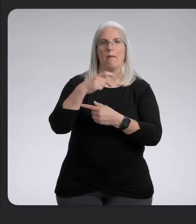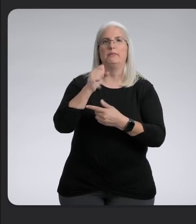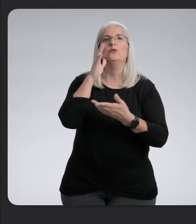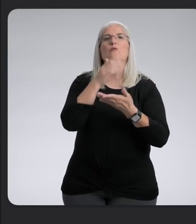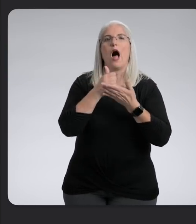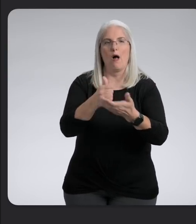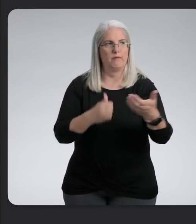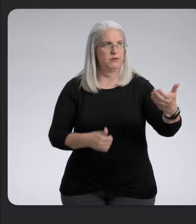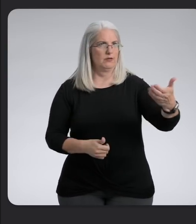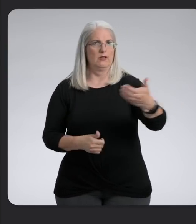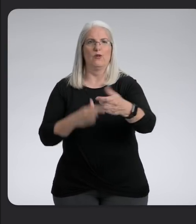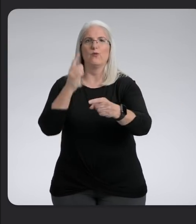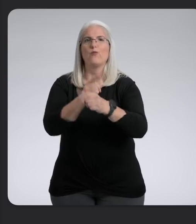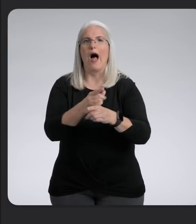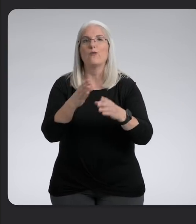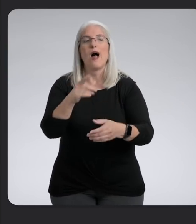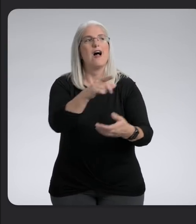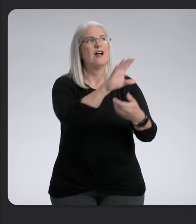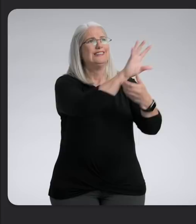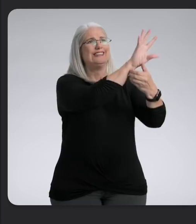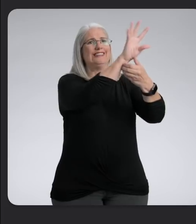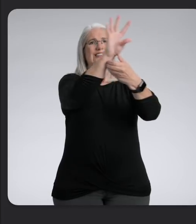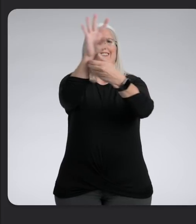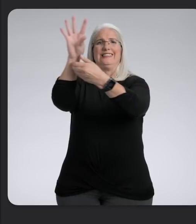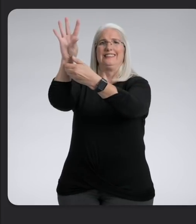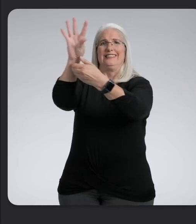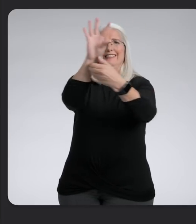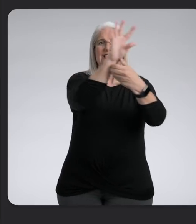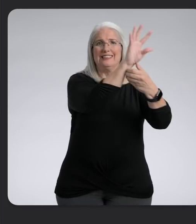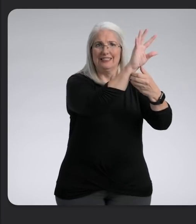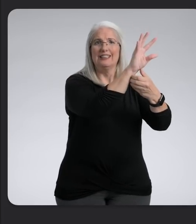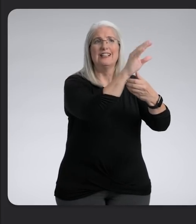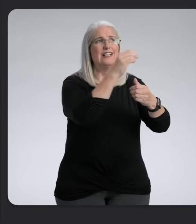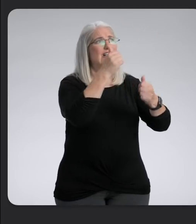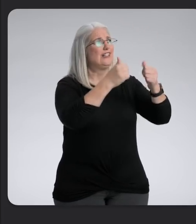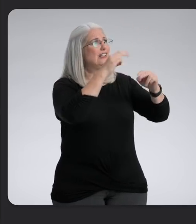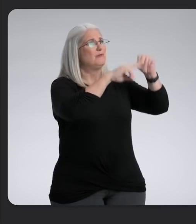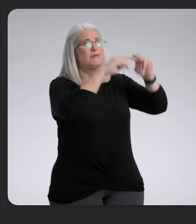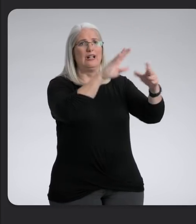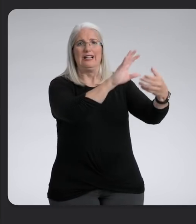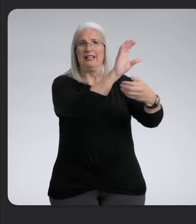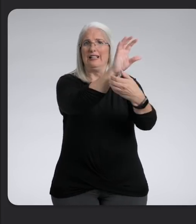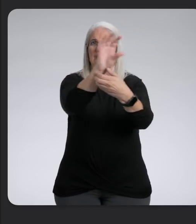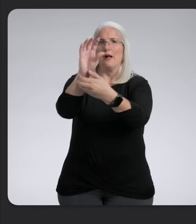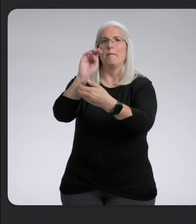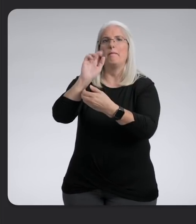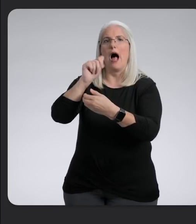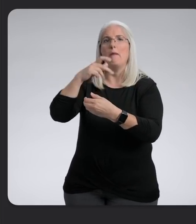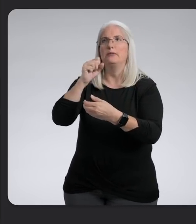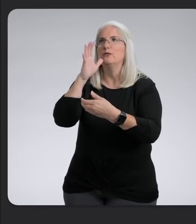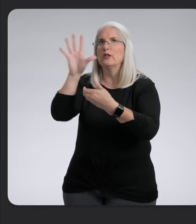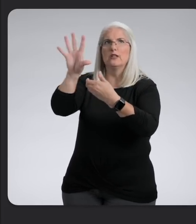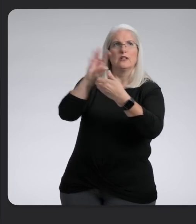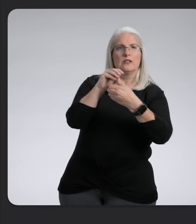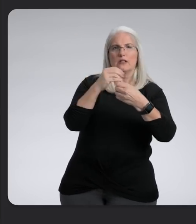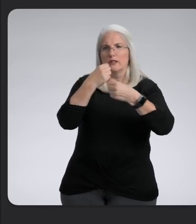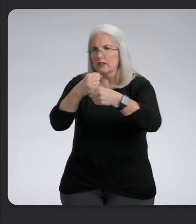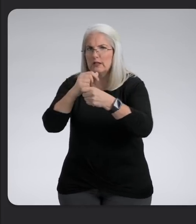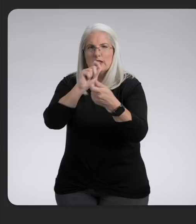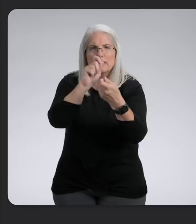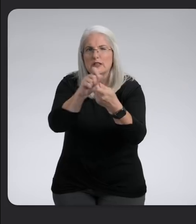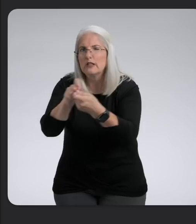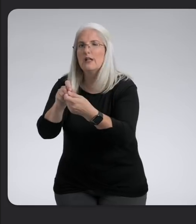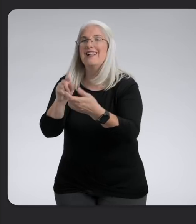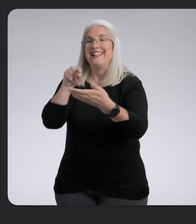track. Simply hold up your iPhone, scan the buildings in the area, and Maps will generate a highly accurate position, delivering